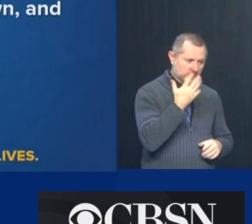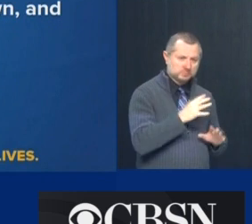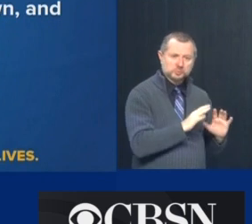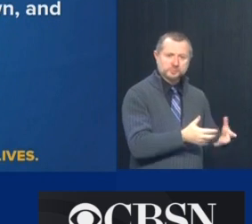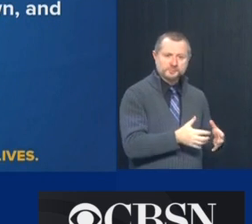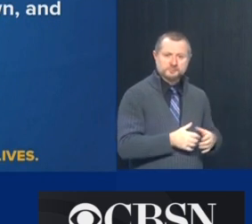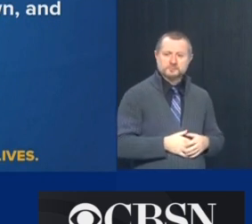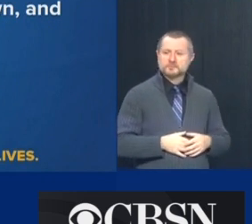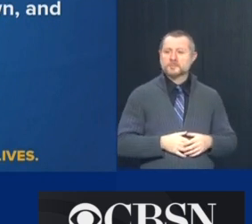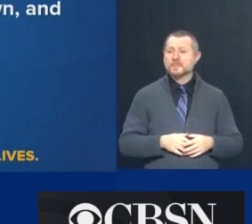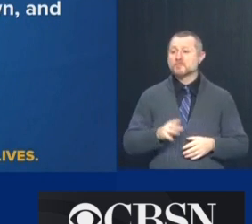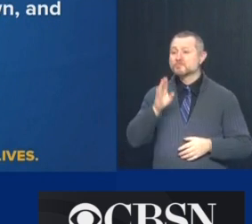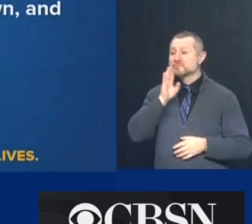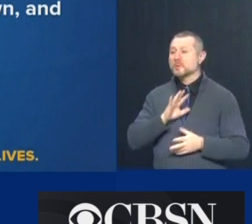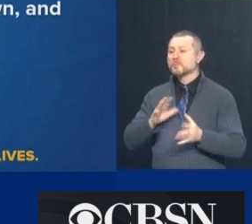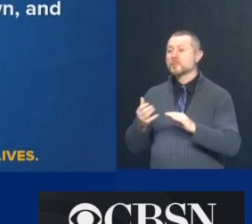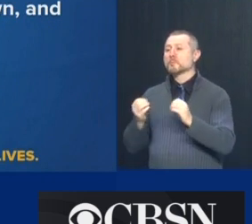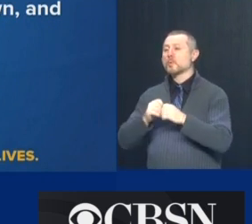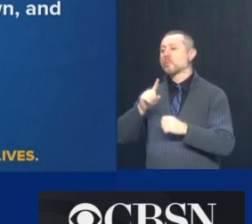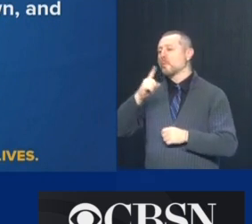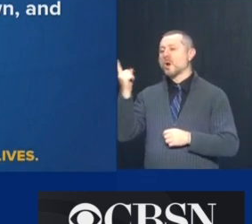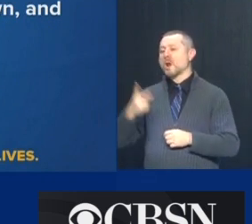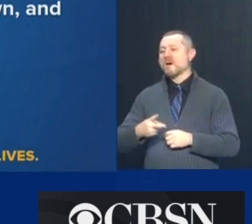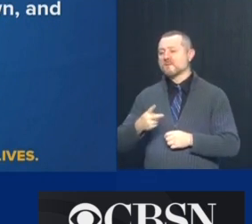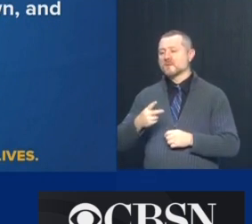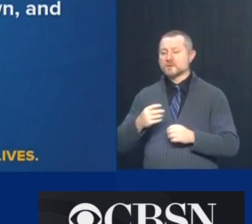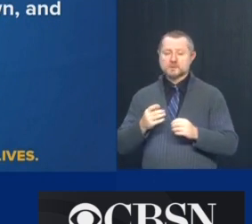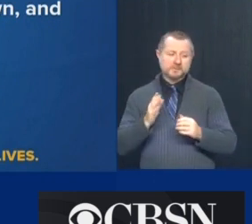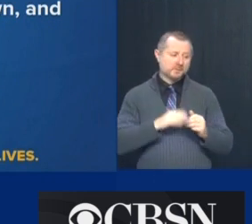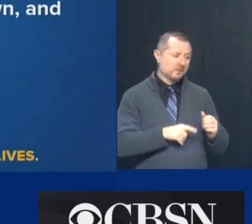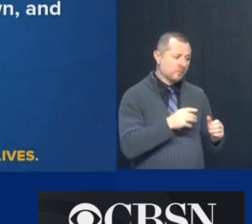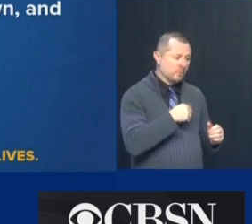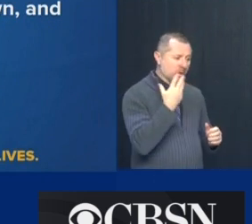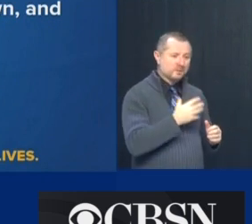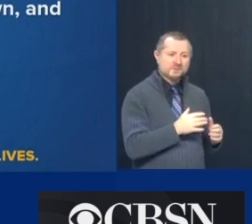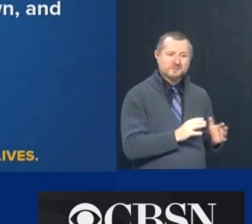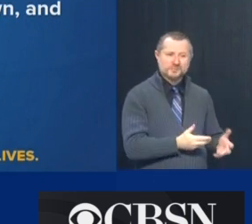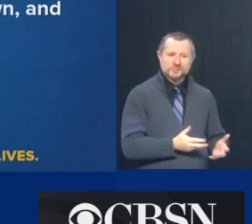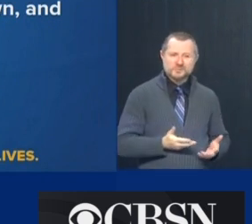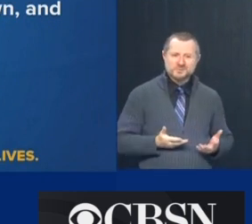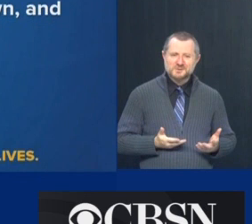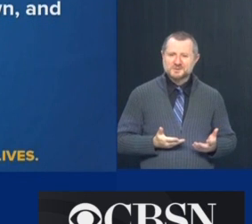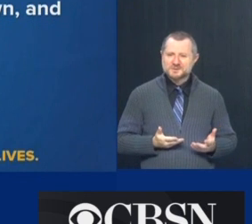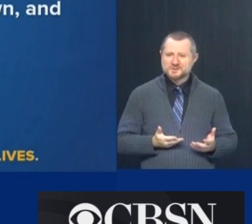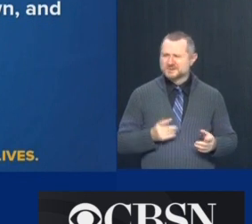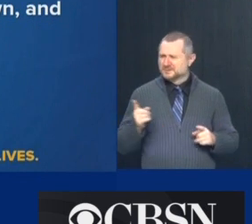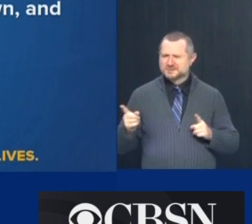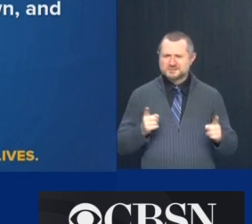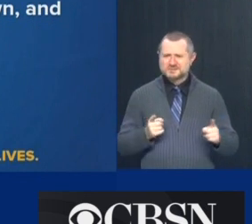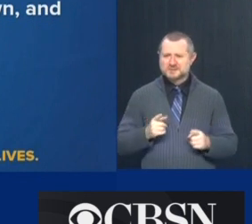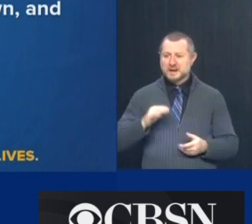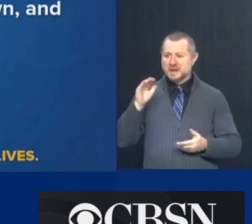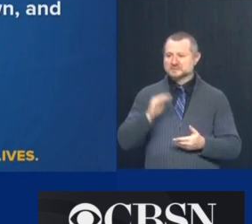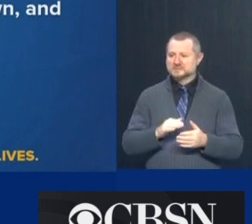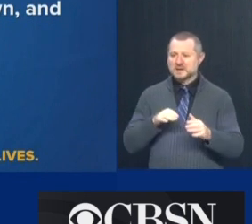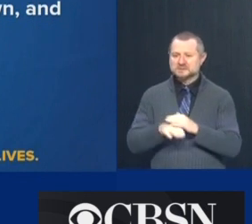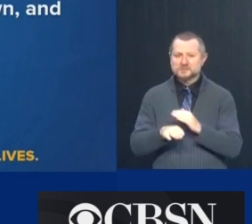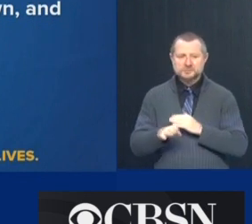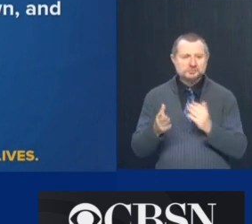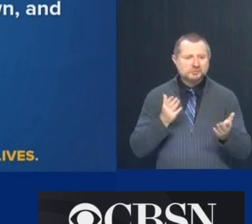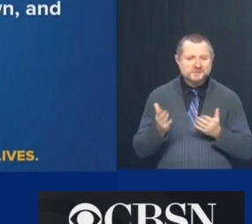Brown died at 1.5 times the rate that whites died. They are less served by the